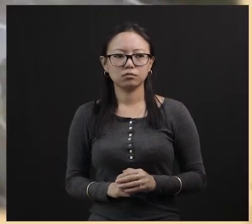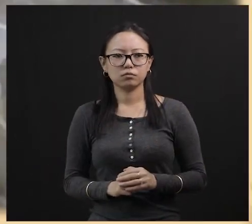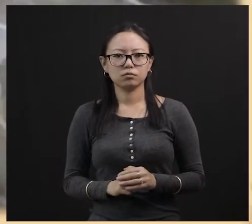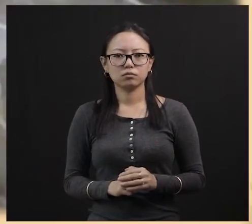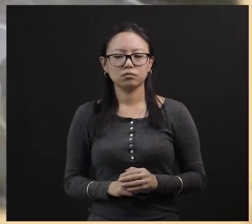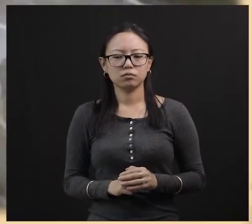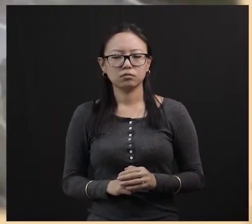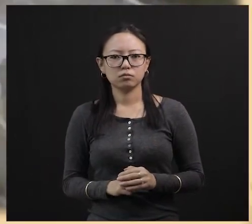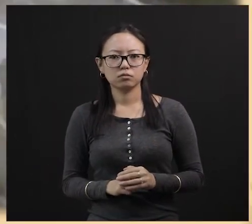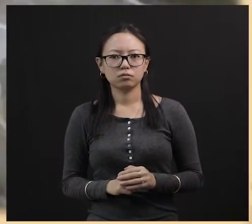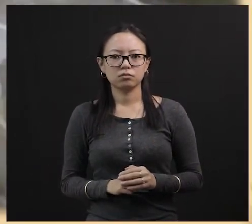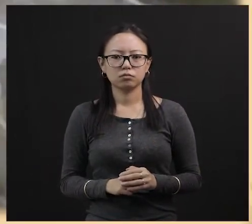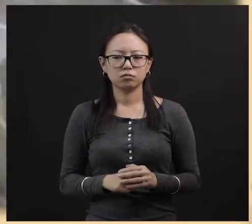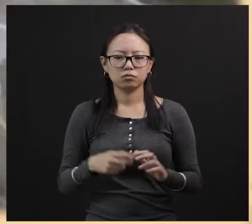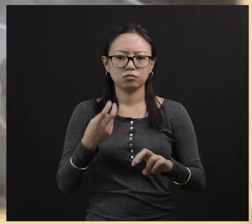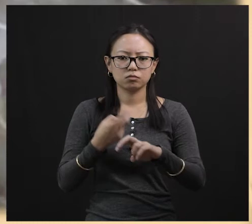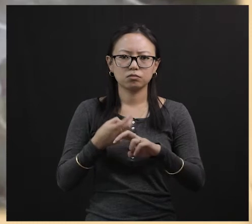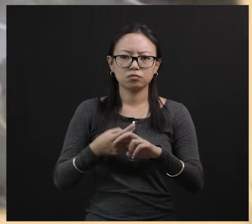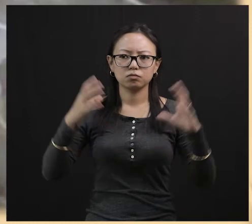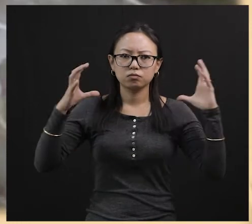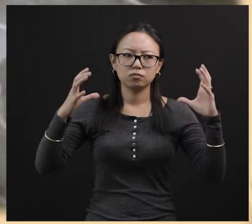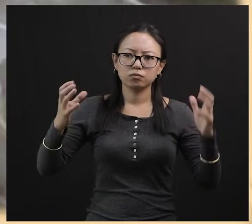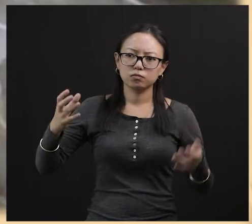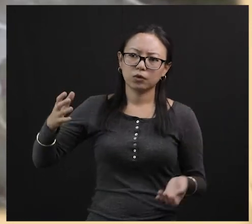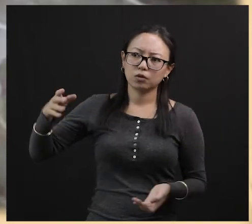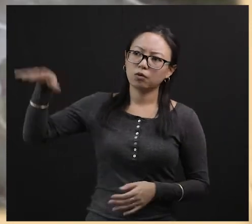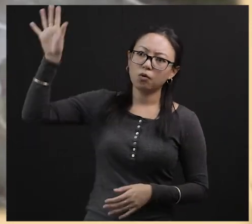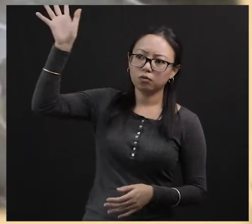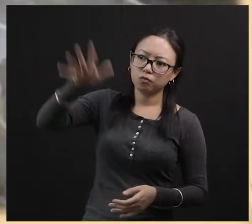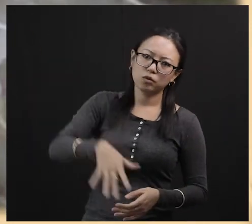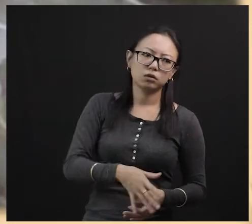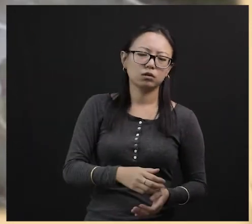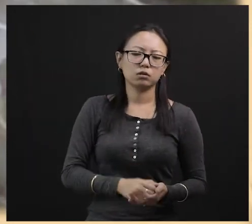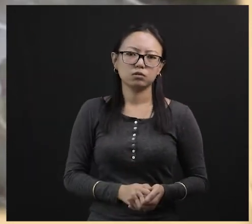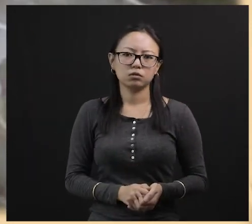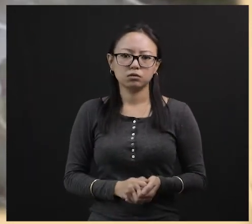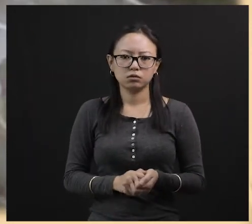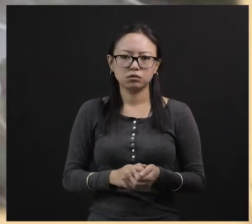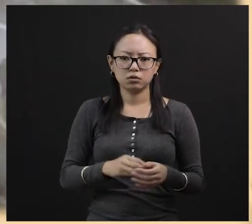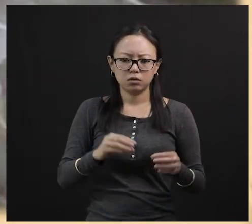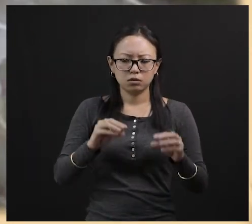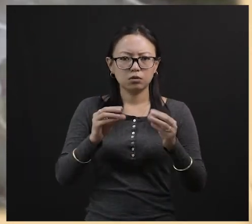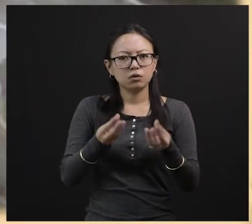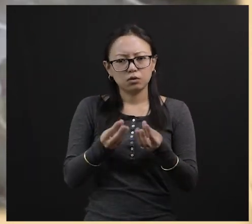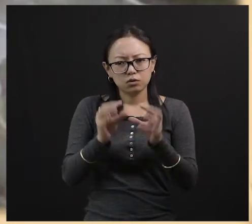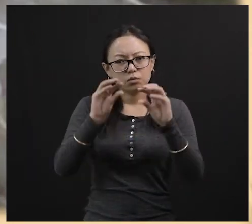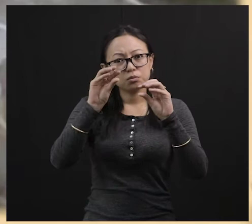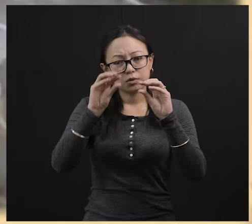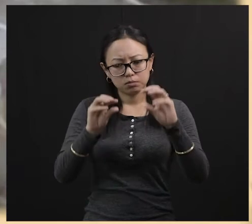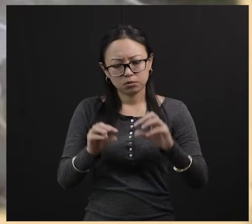See, rocks falling down, the big, big rocks falling down into pieces, crushing down,